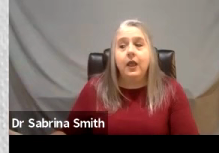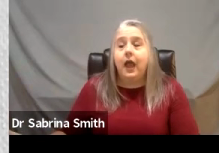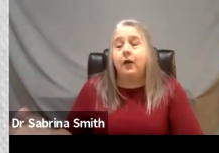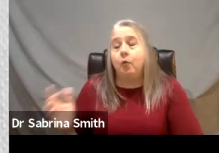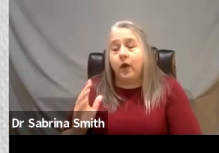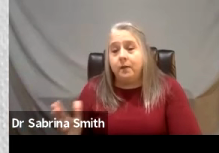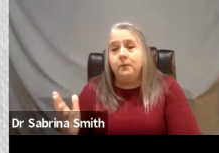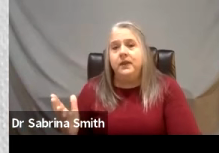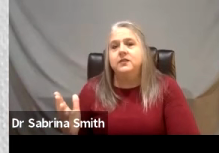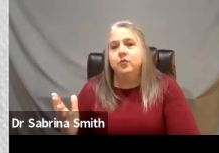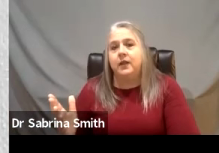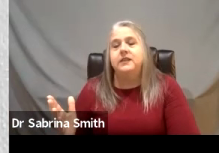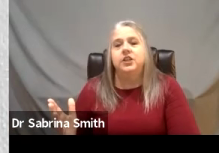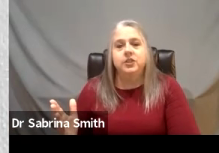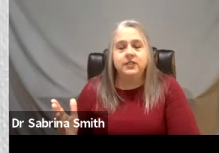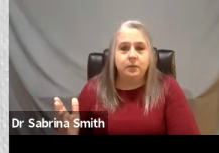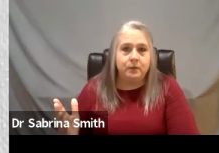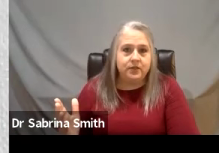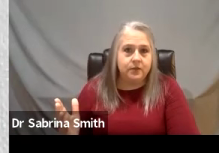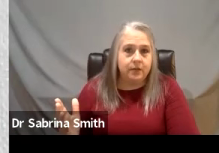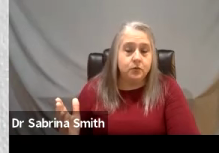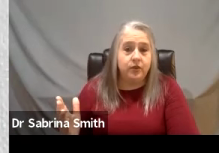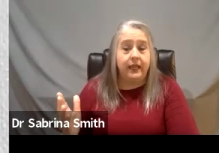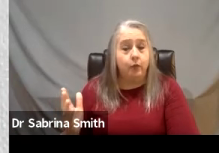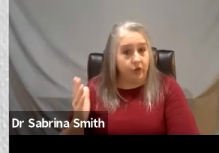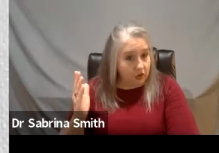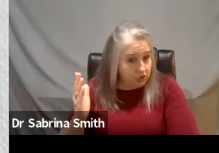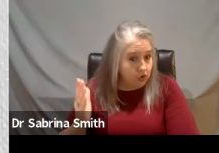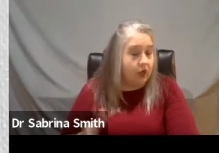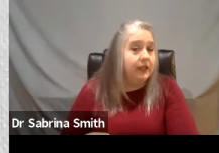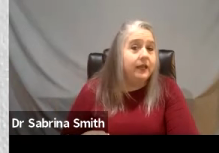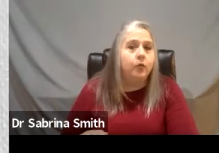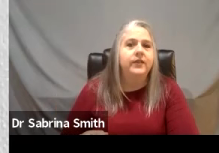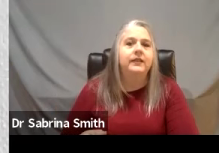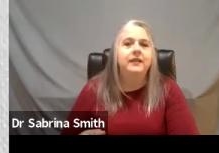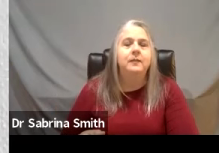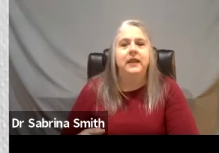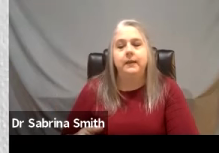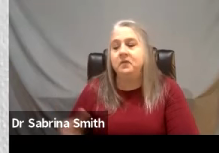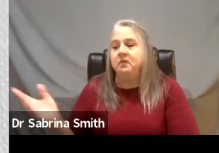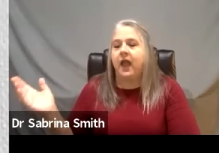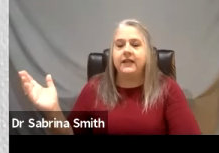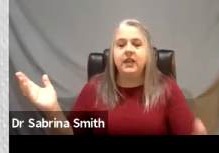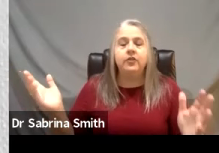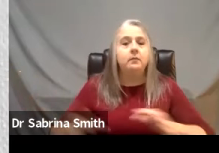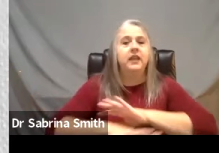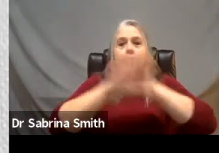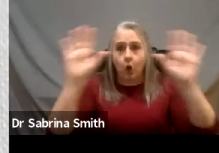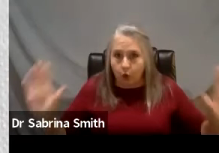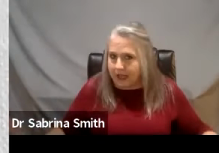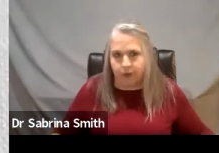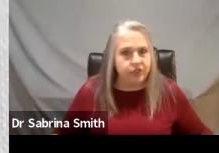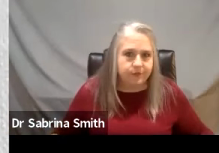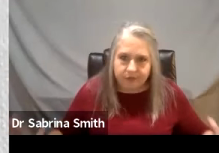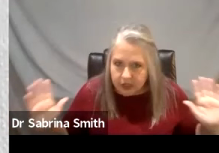there. One of my biggest recommendations to people sometimes when they're struggling with gleaning the meaning, I tell them in your